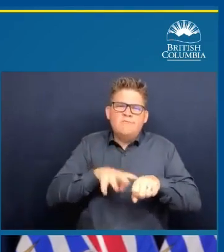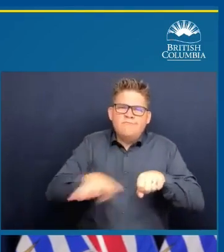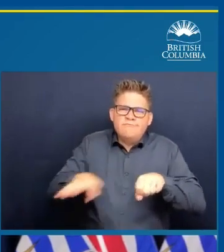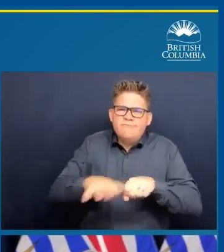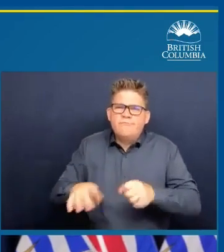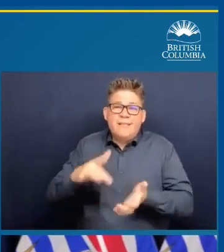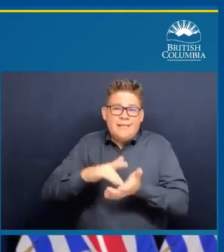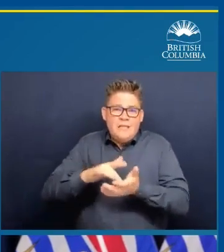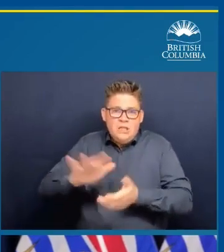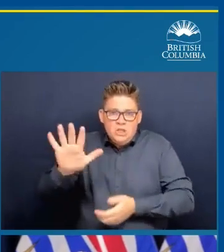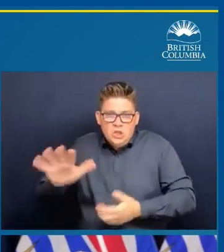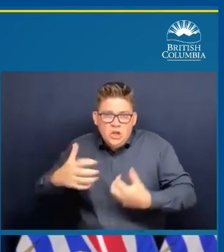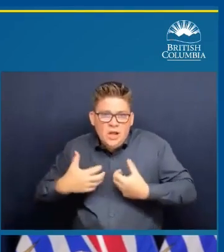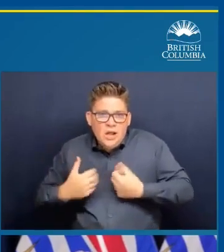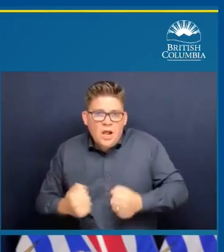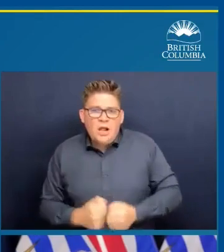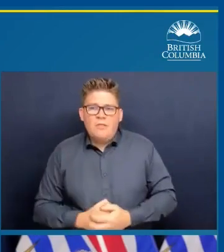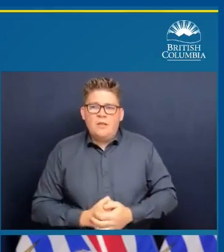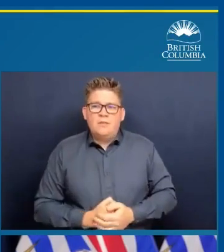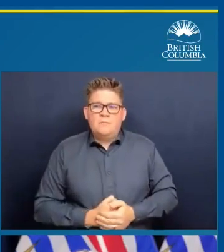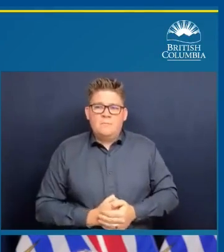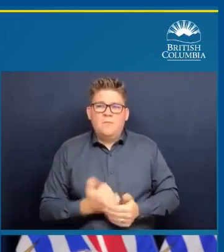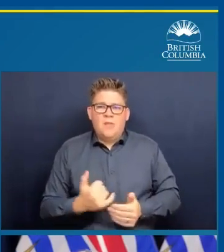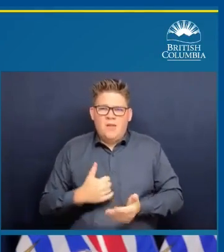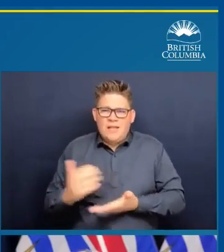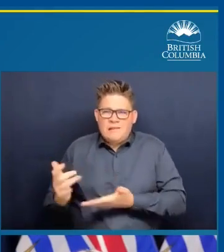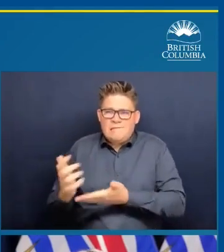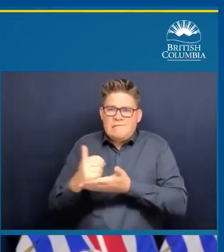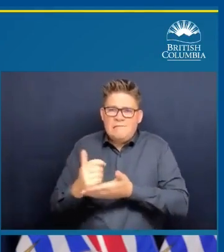some time to get enough data points to be able to look at